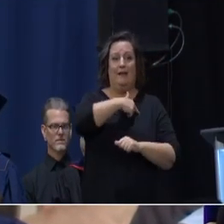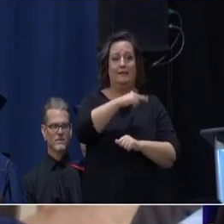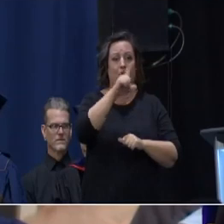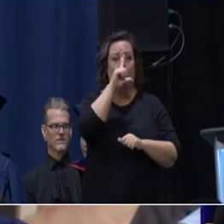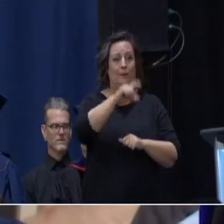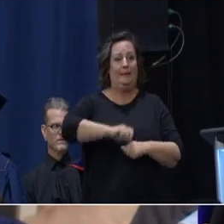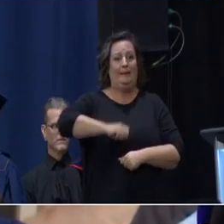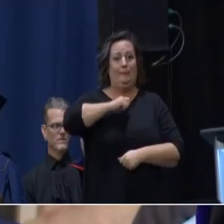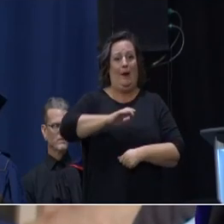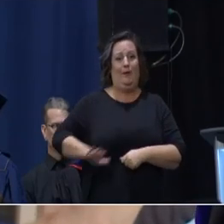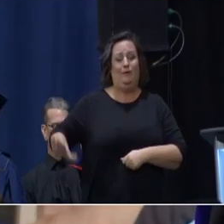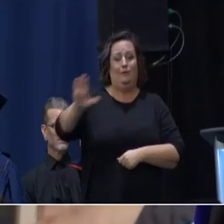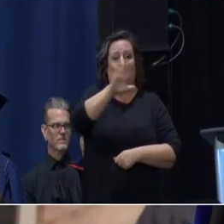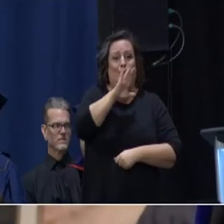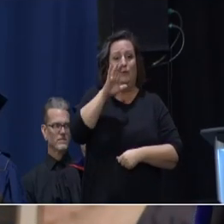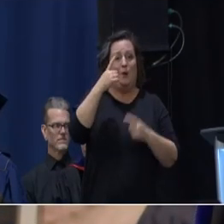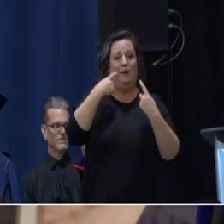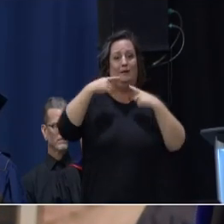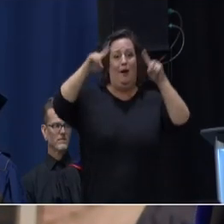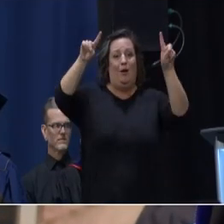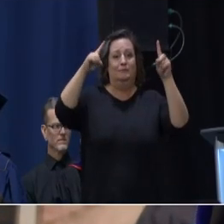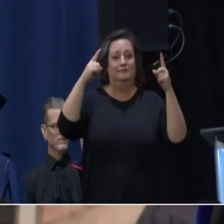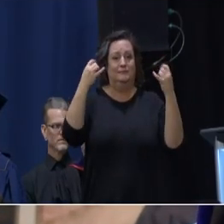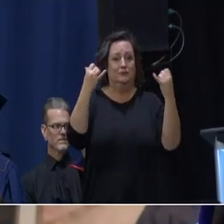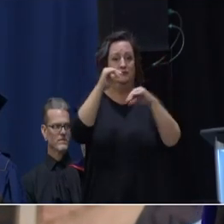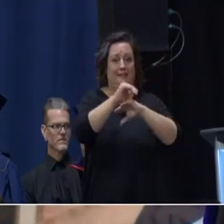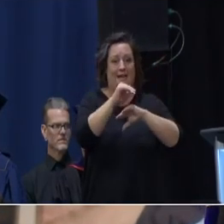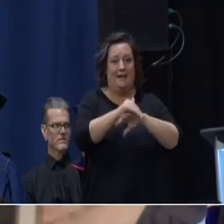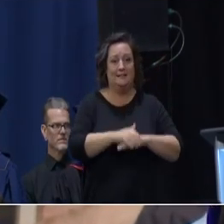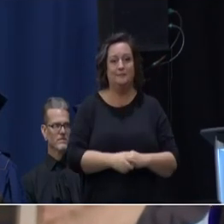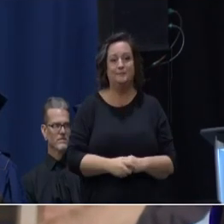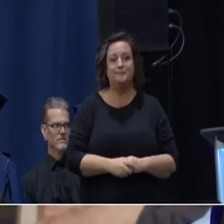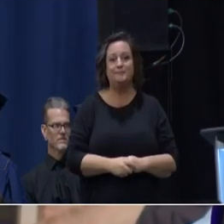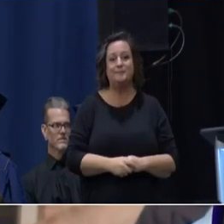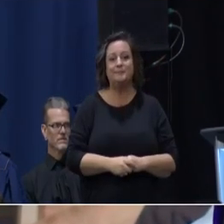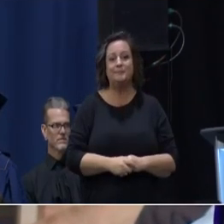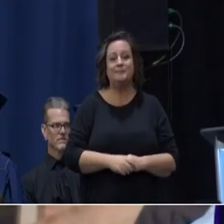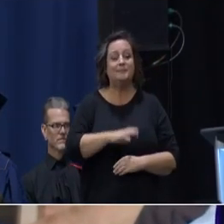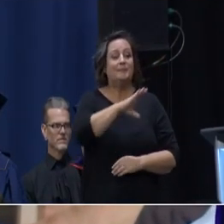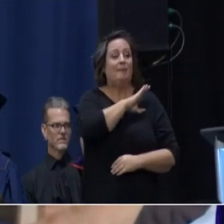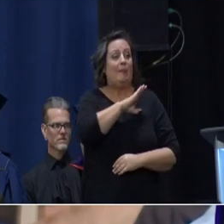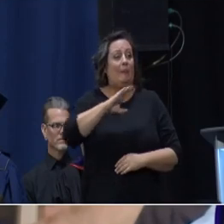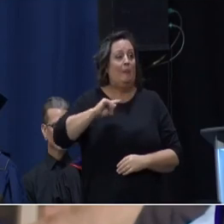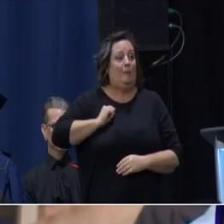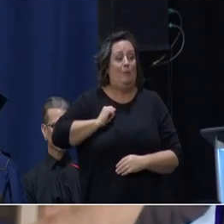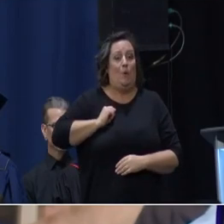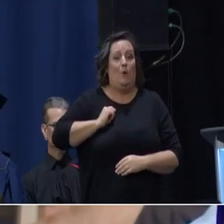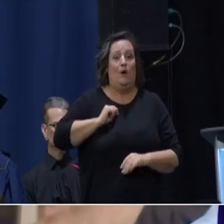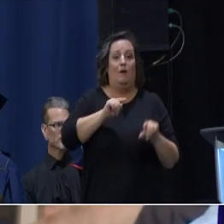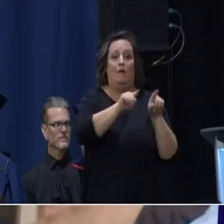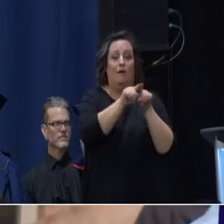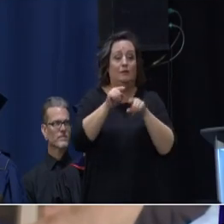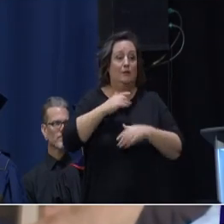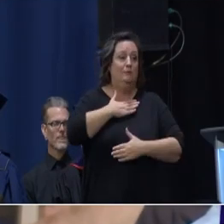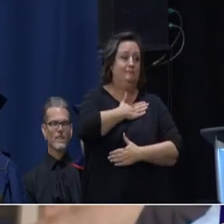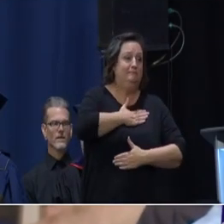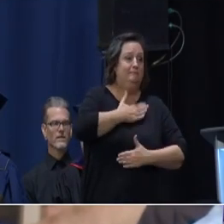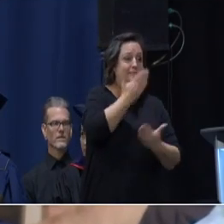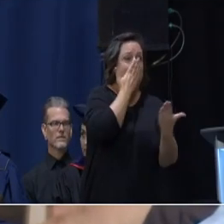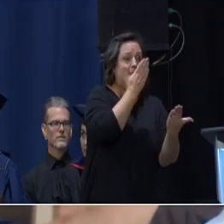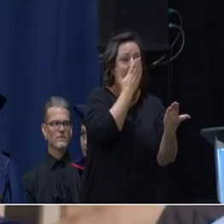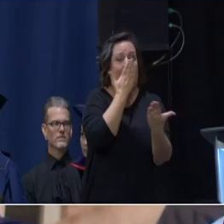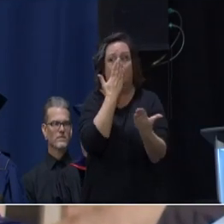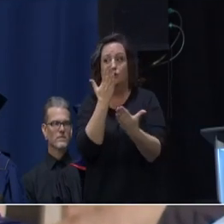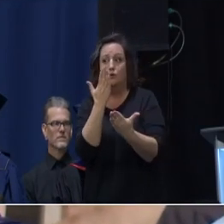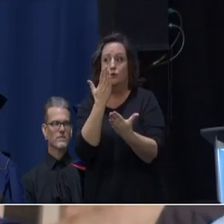academic accomplishments here tonight. The board would also like to express its appreciation to the faculty and the staff